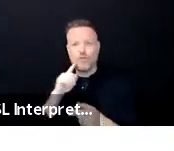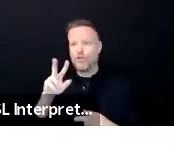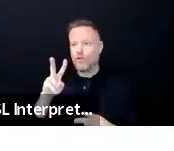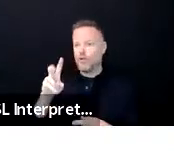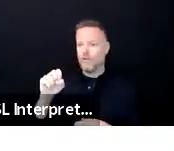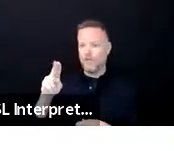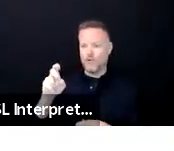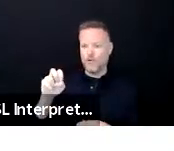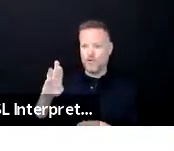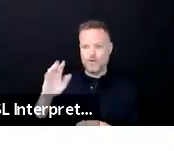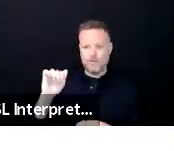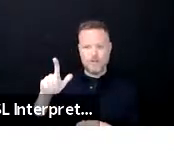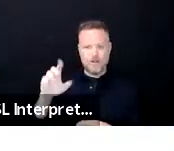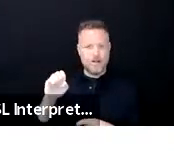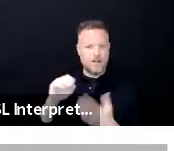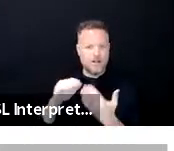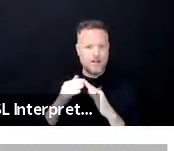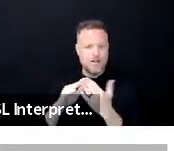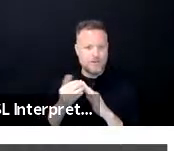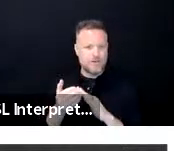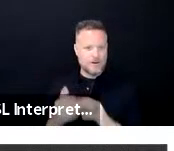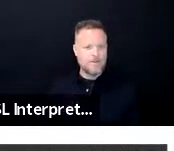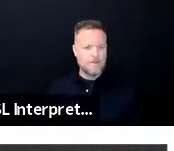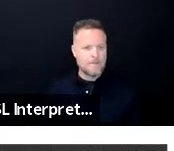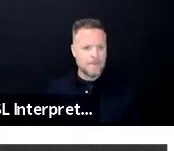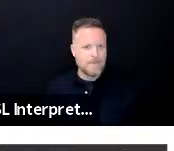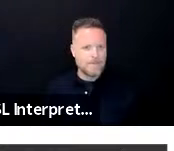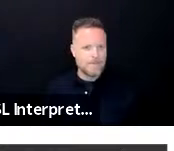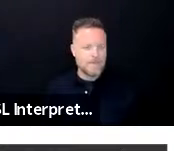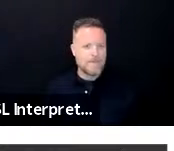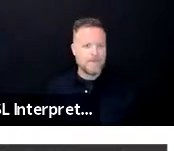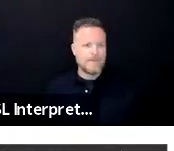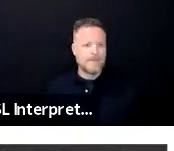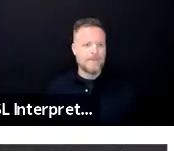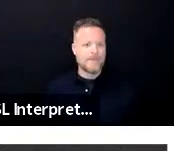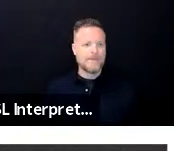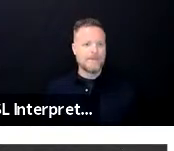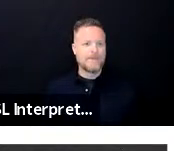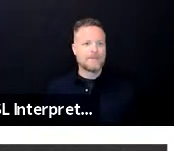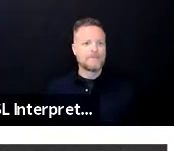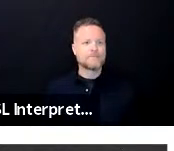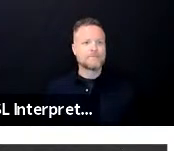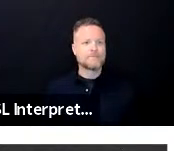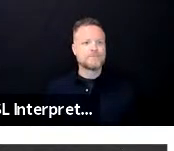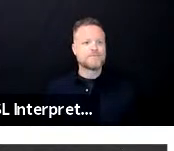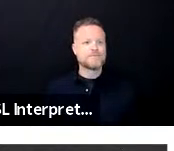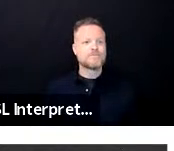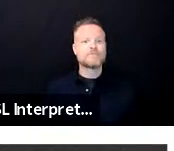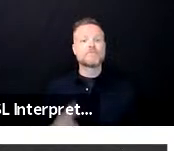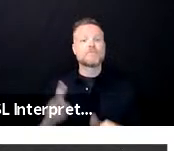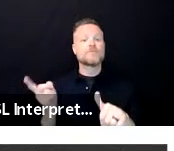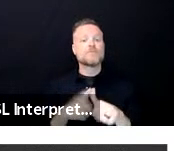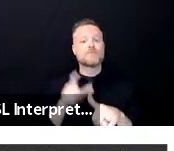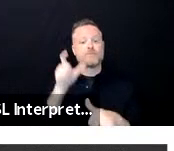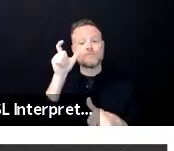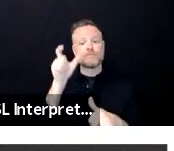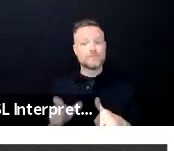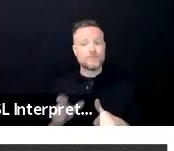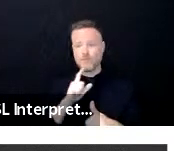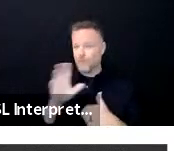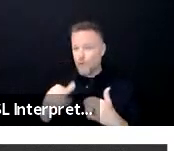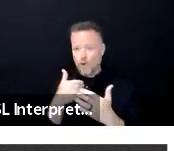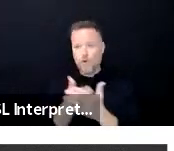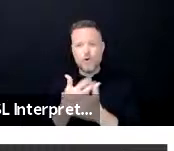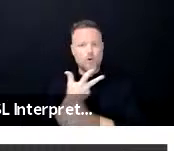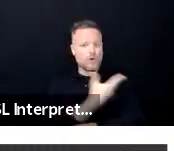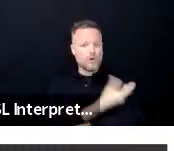Thank you. So the first slide is a summary of all COVID vaccinations broken